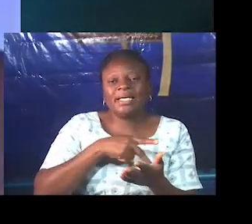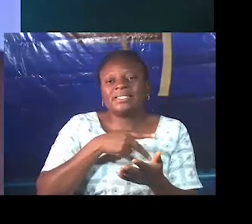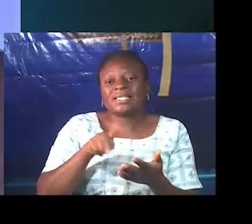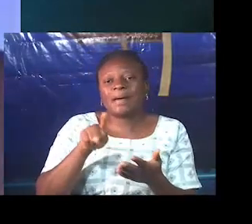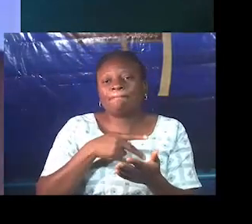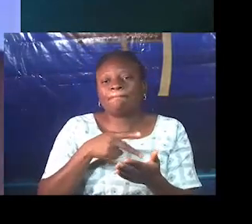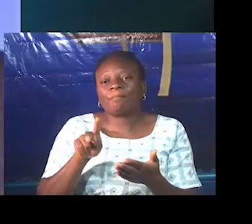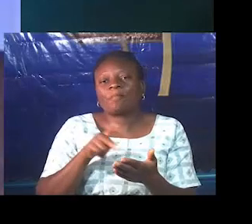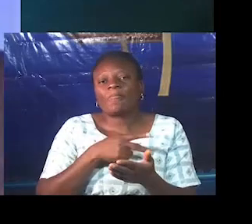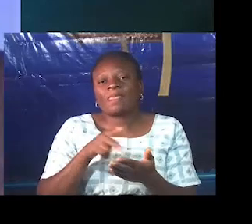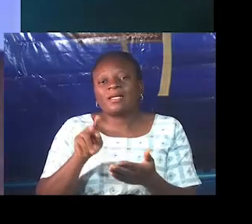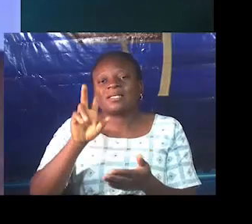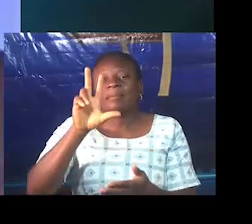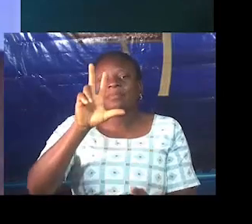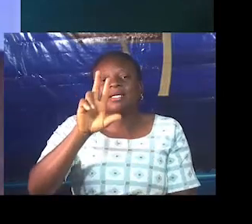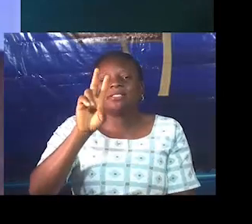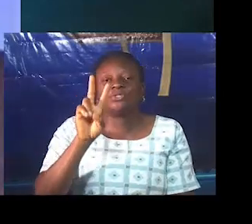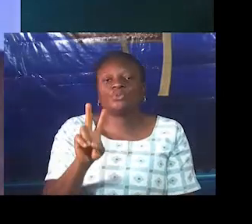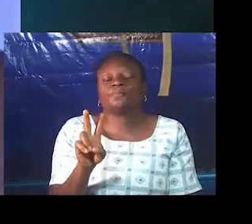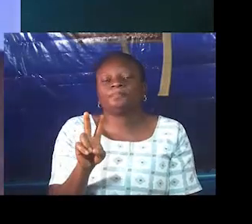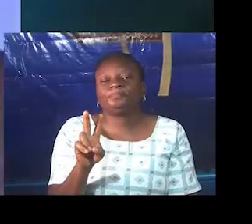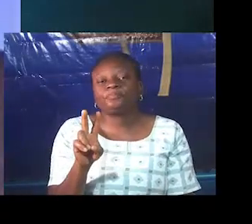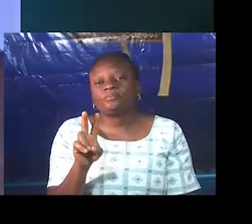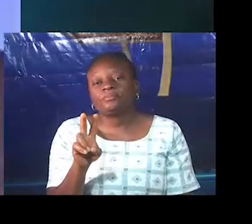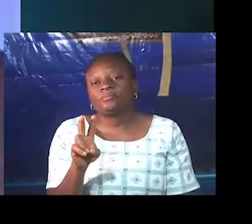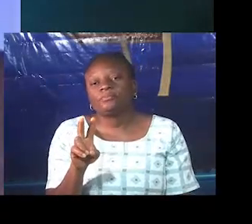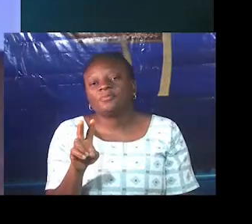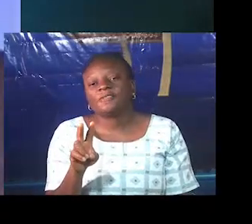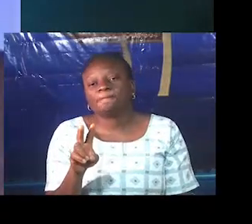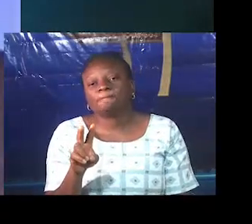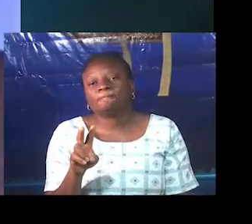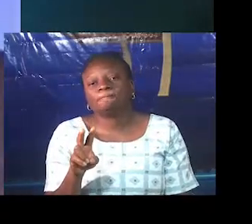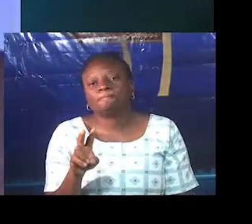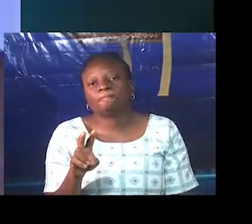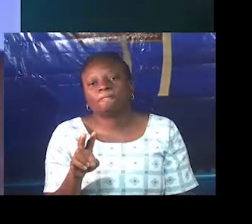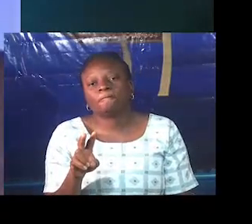I'm concluding for today with, because when next we now come, all we'll be dealing with